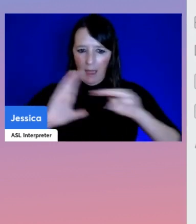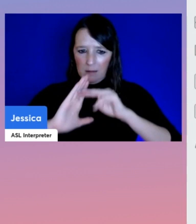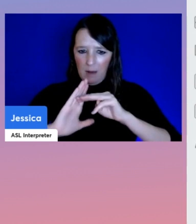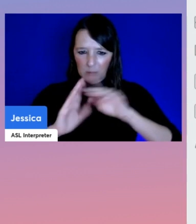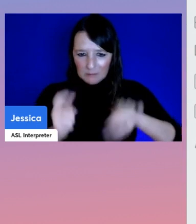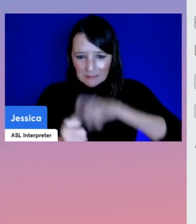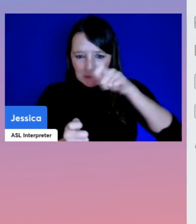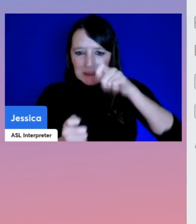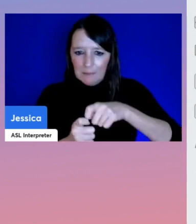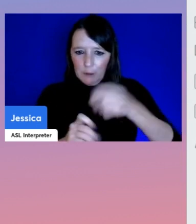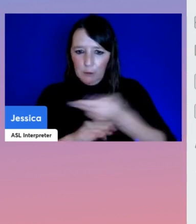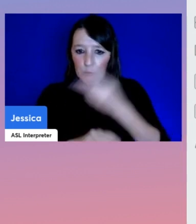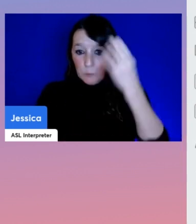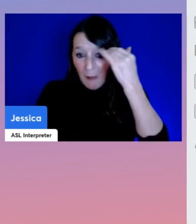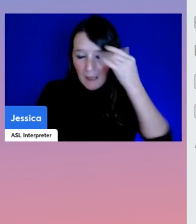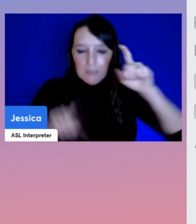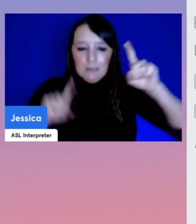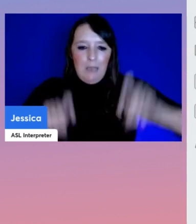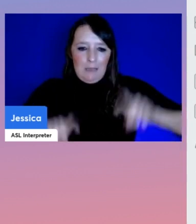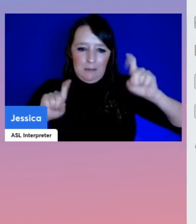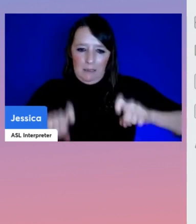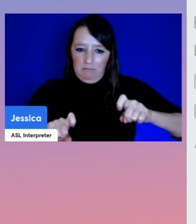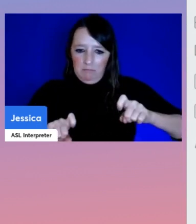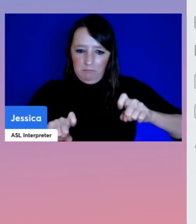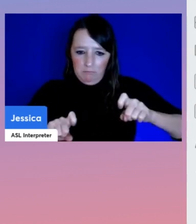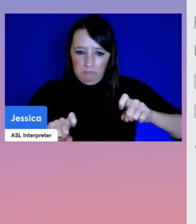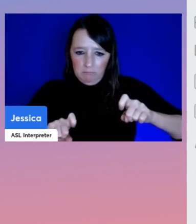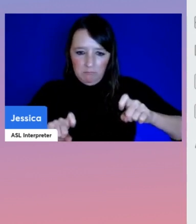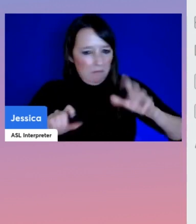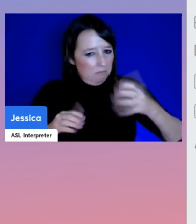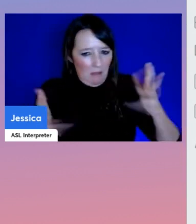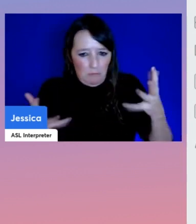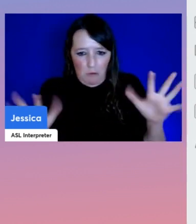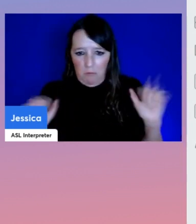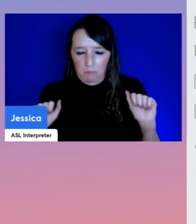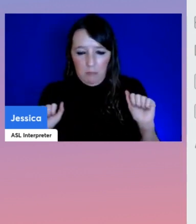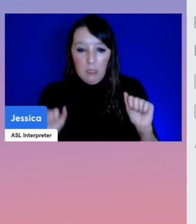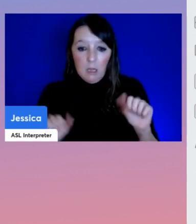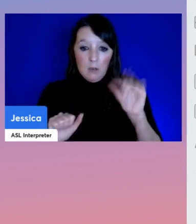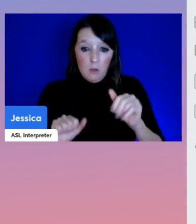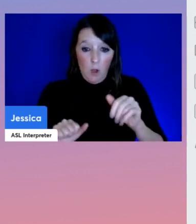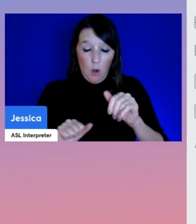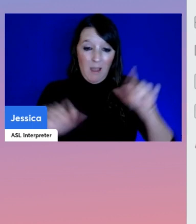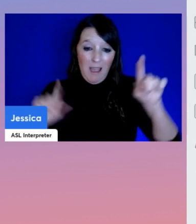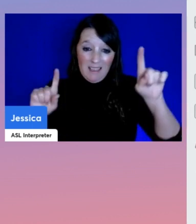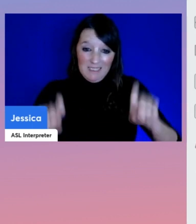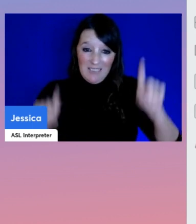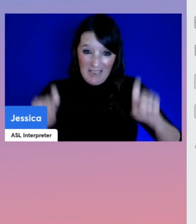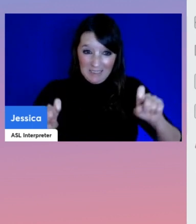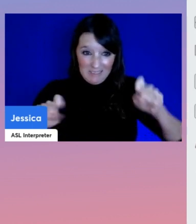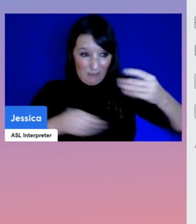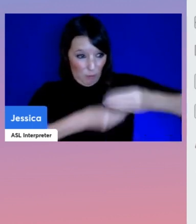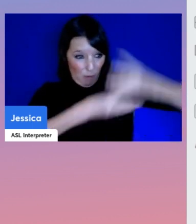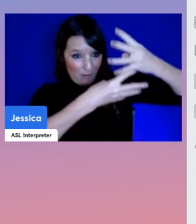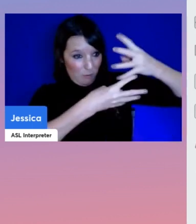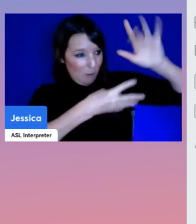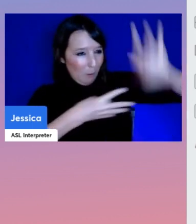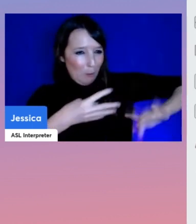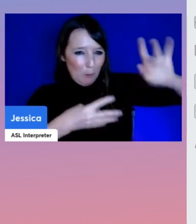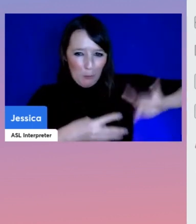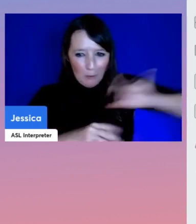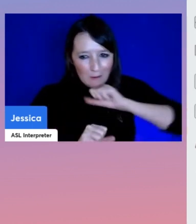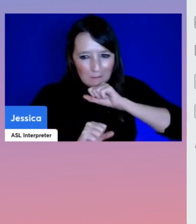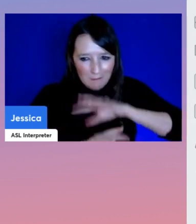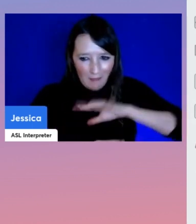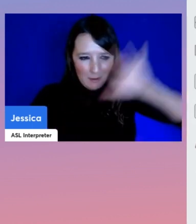for testing, and it has no other purpose. Inside of my test directory, I have nothing currently, just a git keep file. But